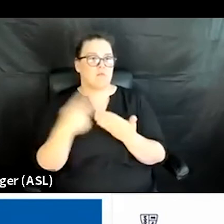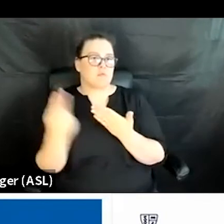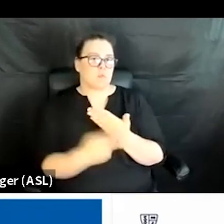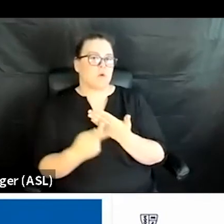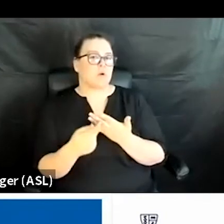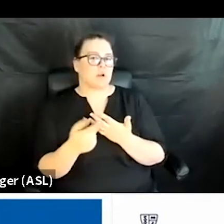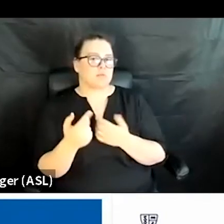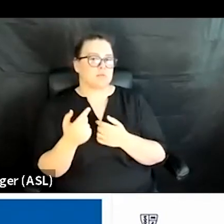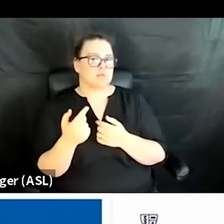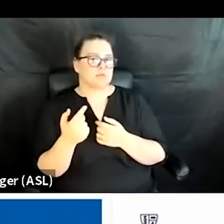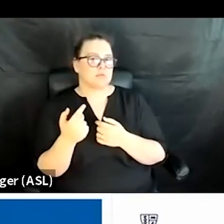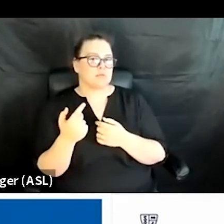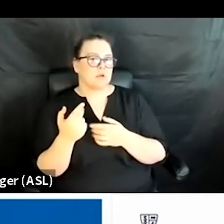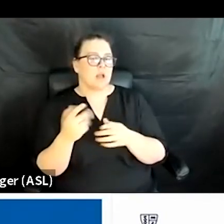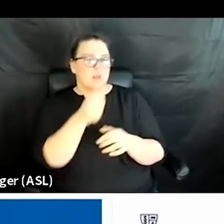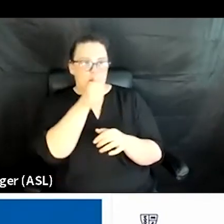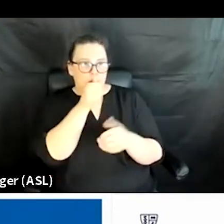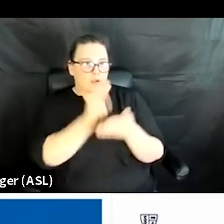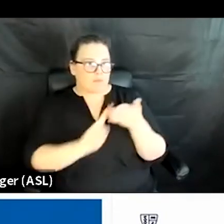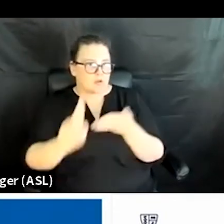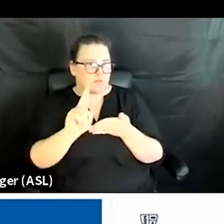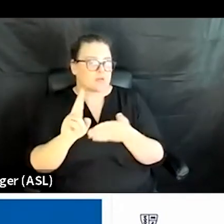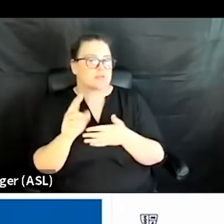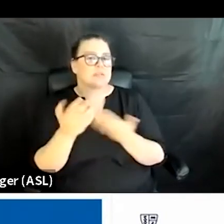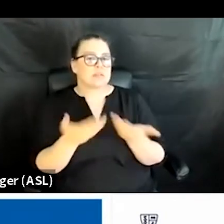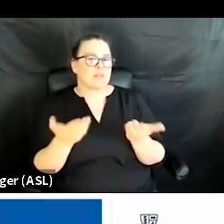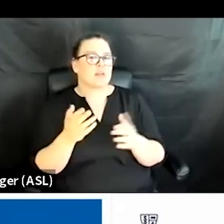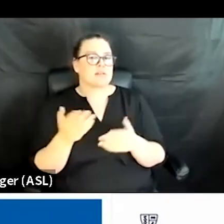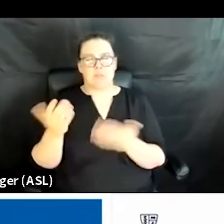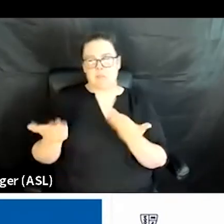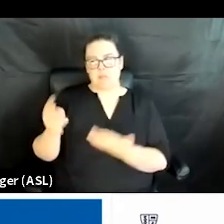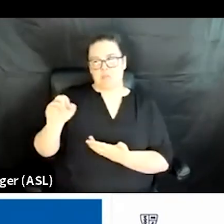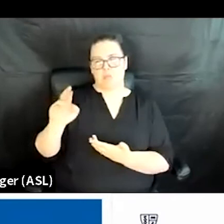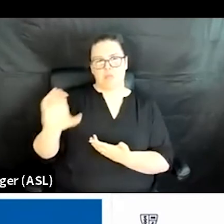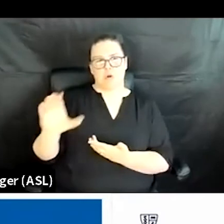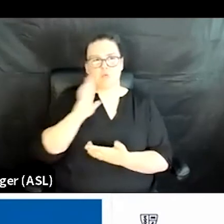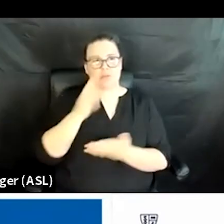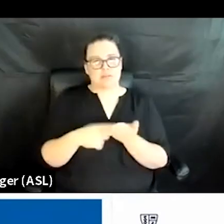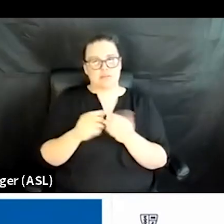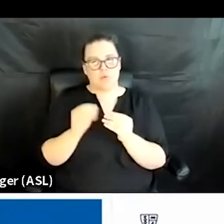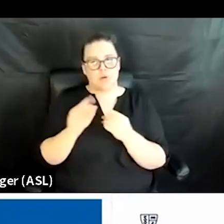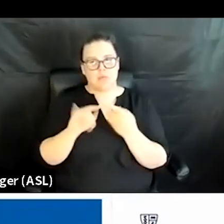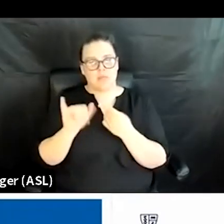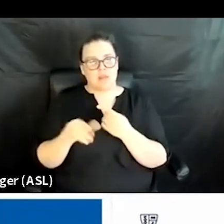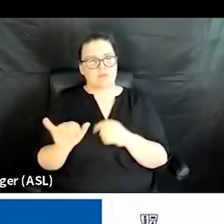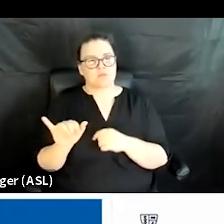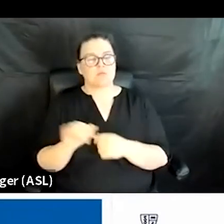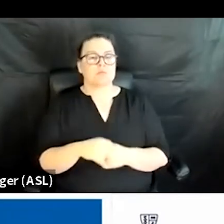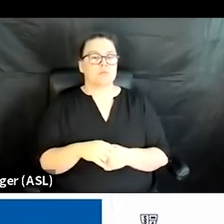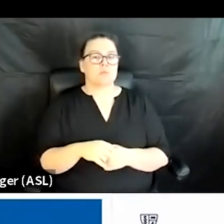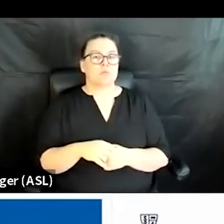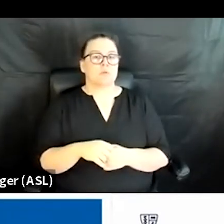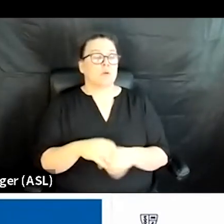at both in private universities and states, and Mark may know more about that as well. Yeah, Shirley, and what I'll say to that